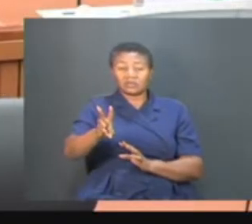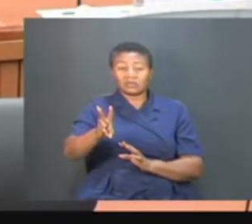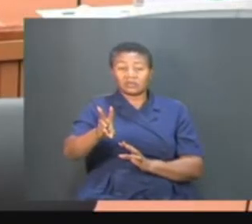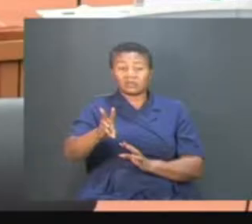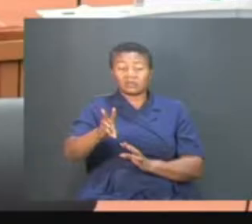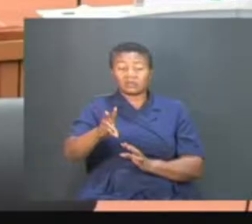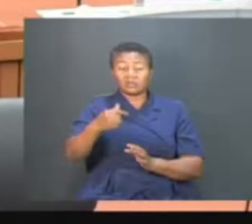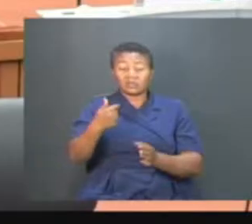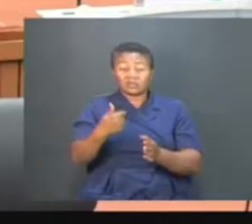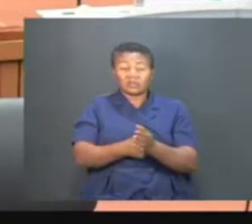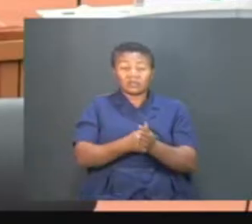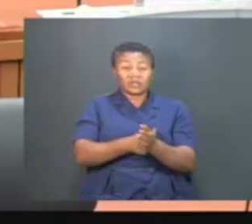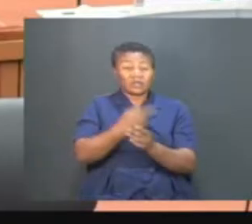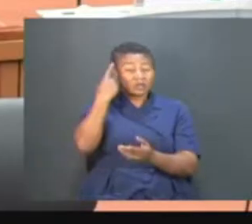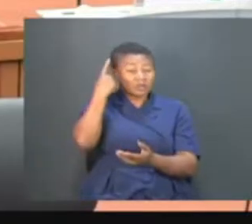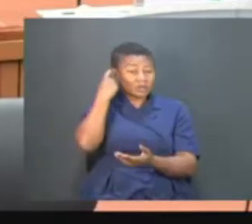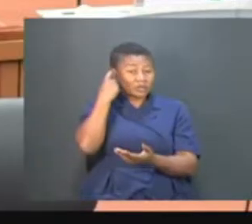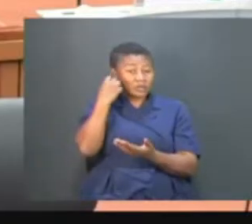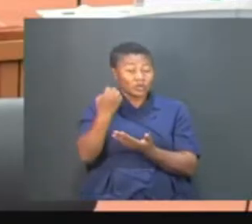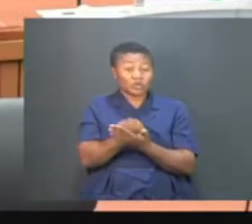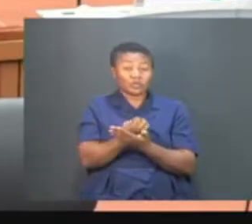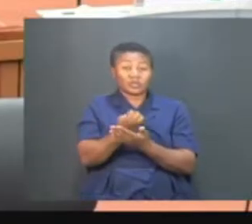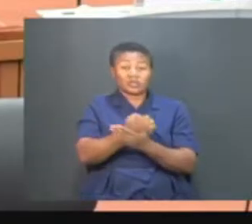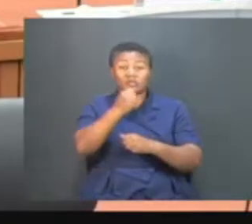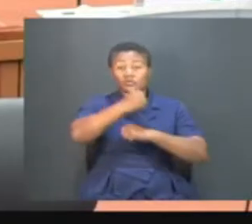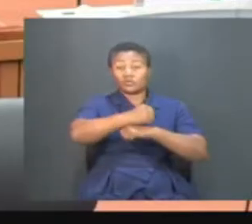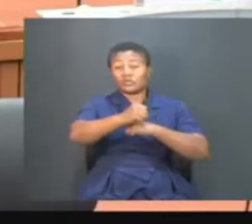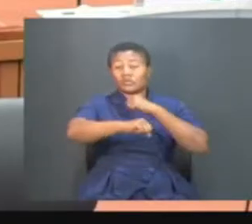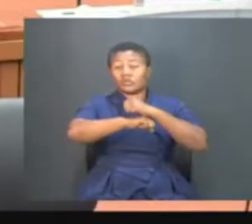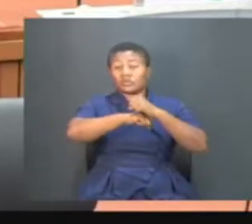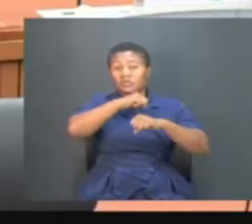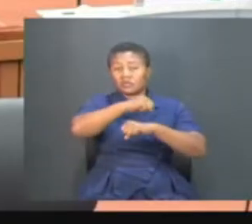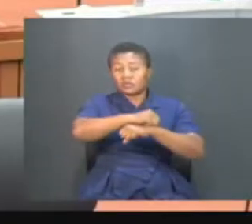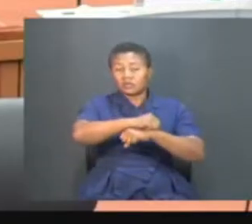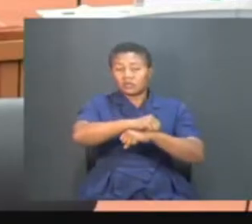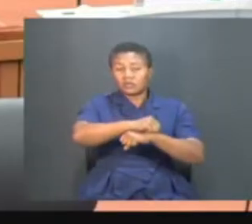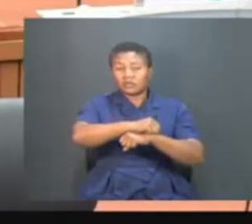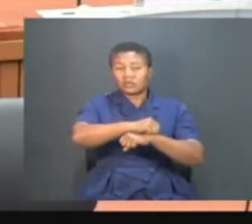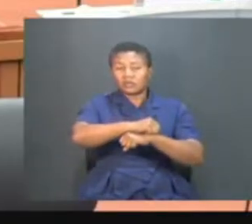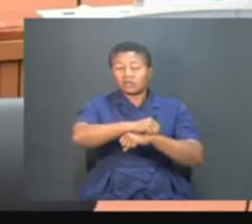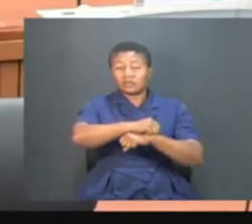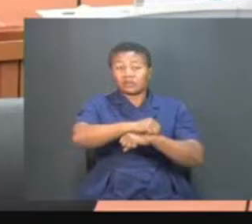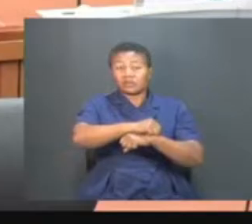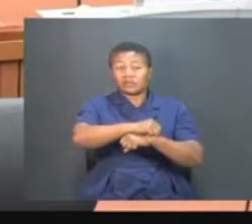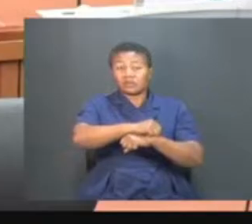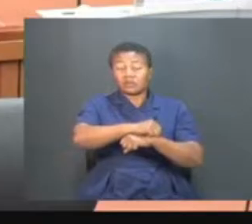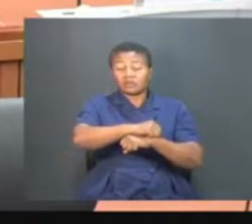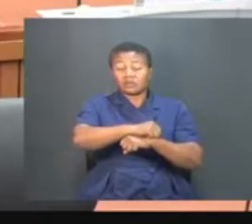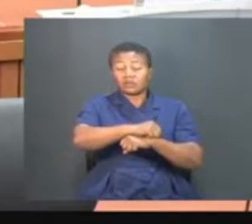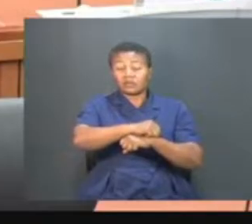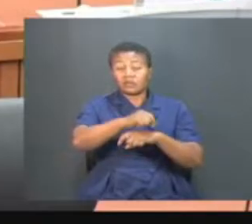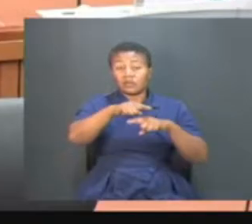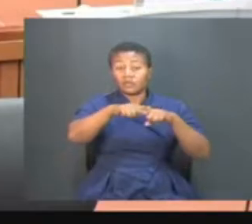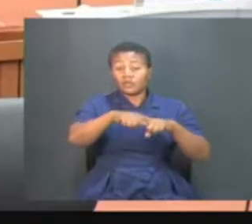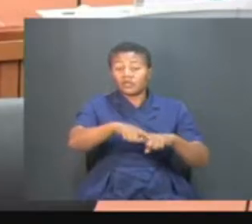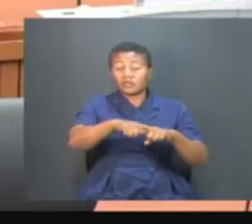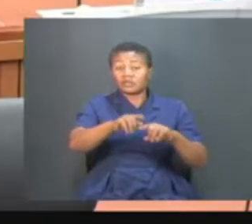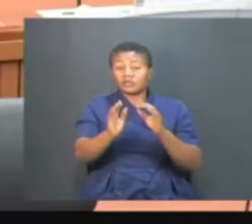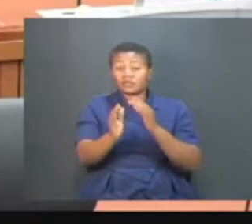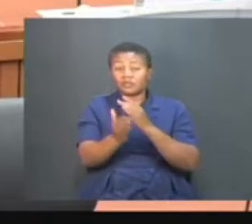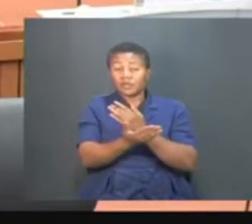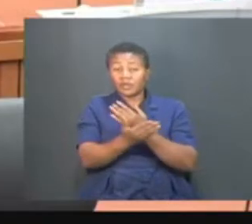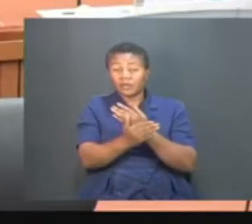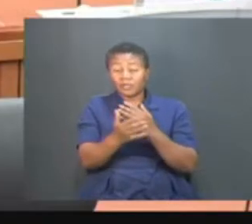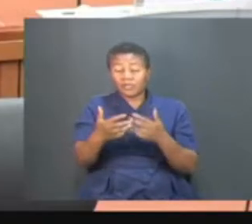Ghana's current economic structure is characterized by a heavy reliance